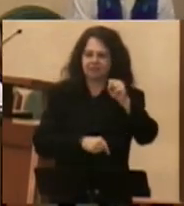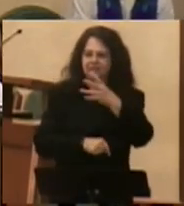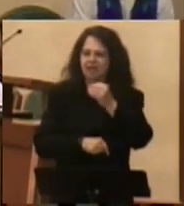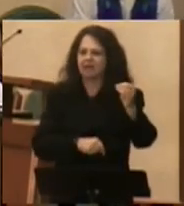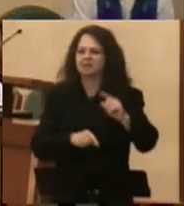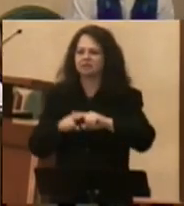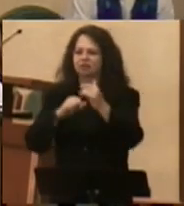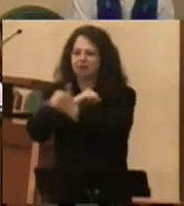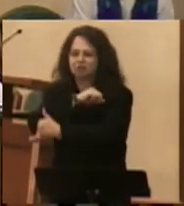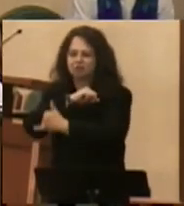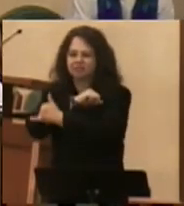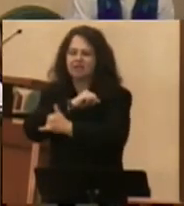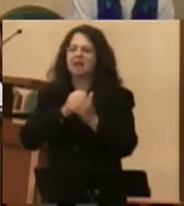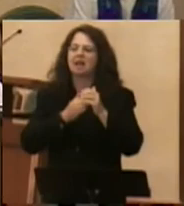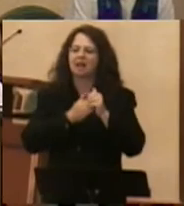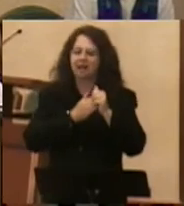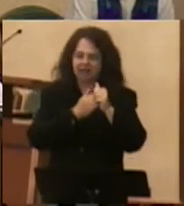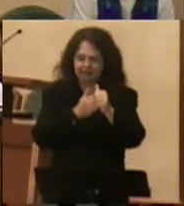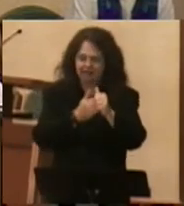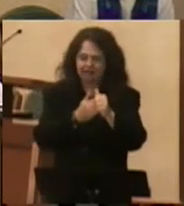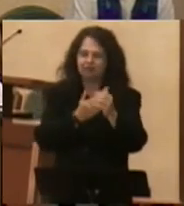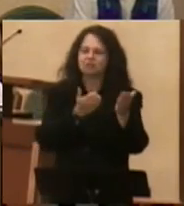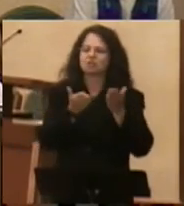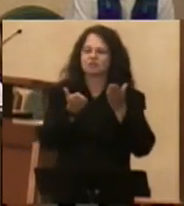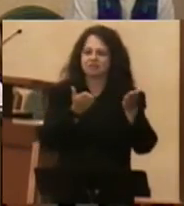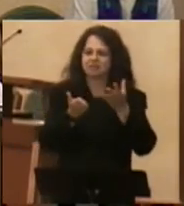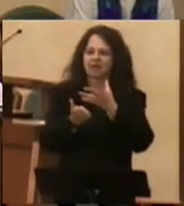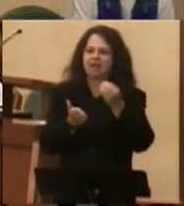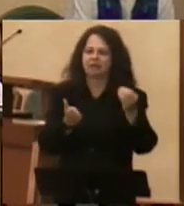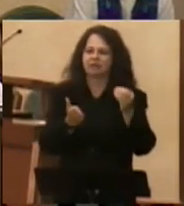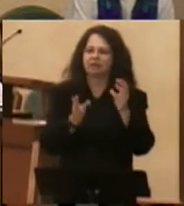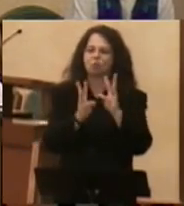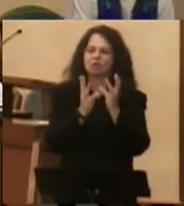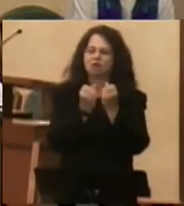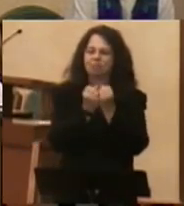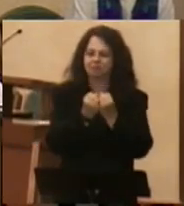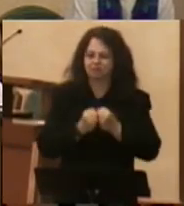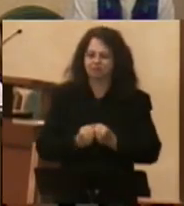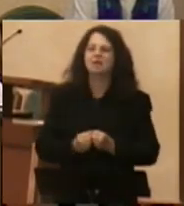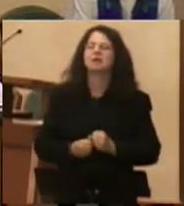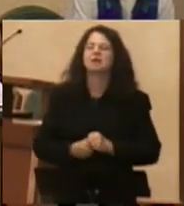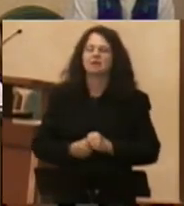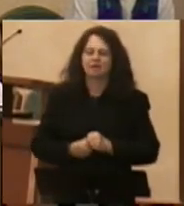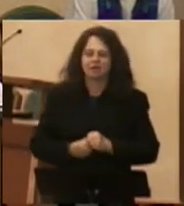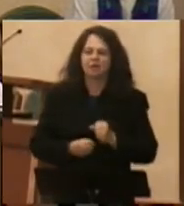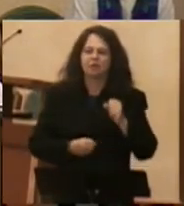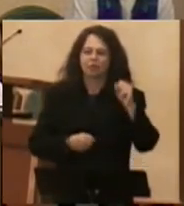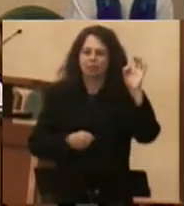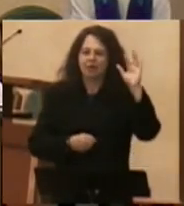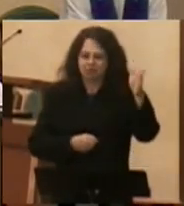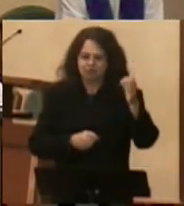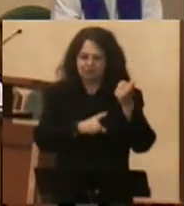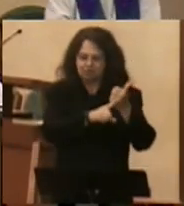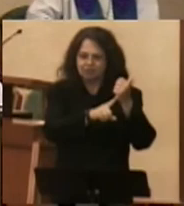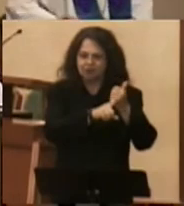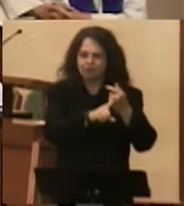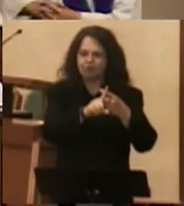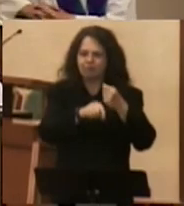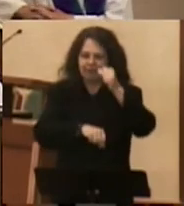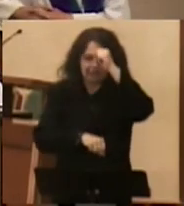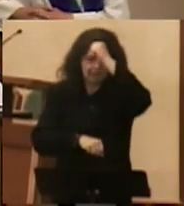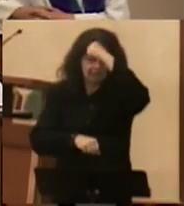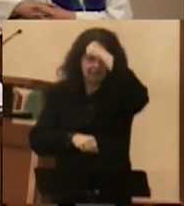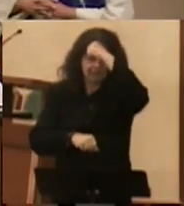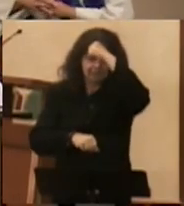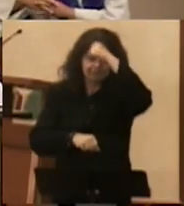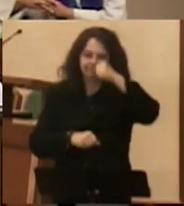the worship services and workshops. The international women pastors who participated came from India